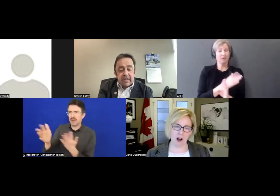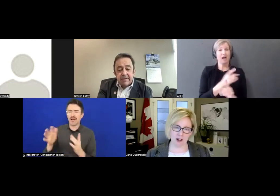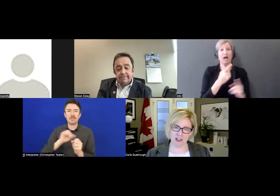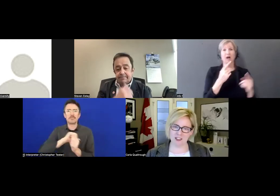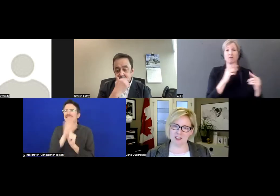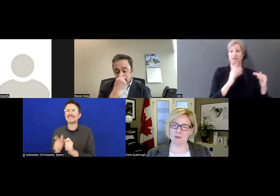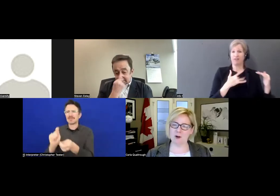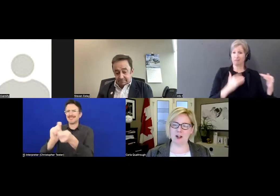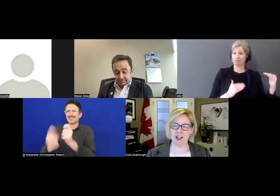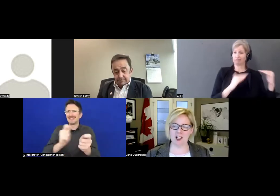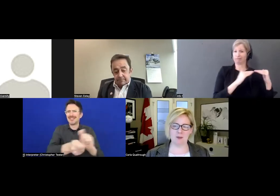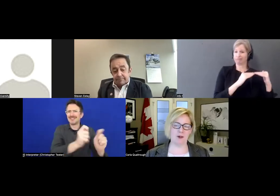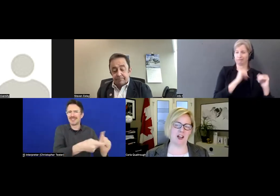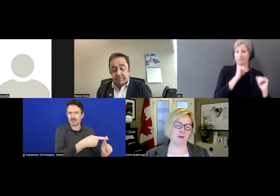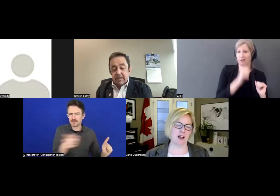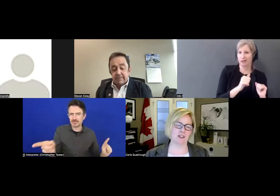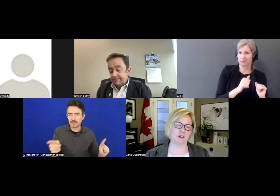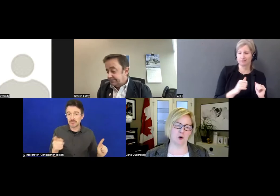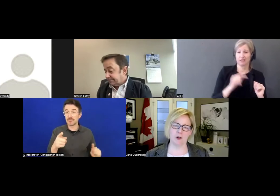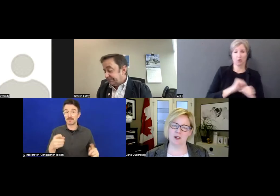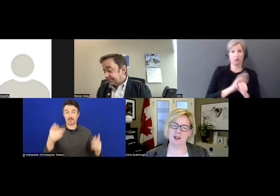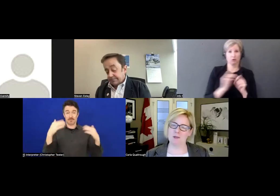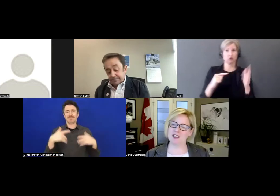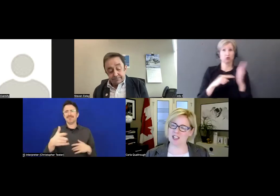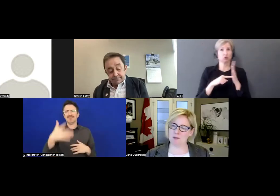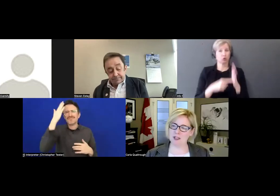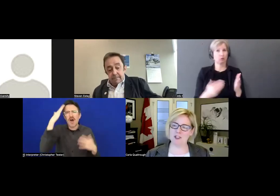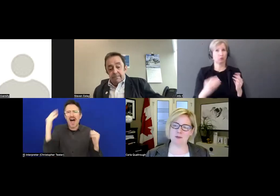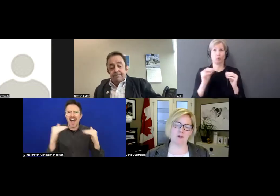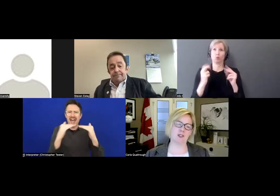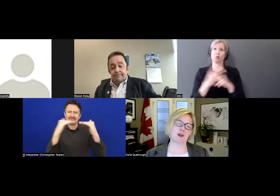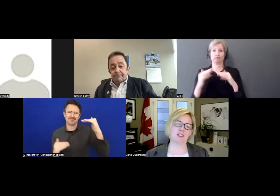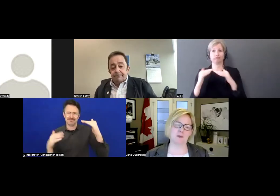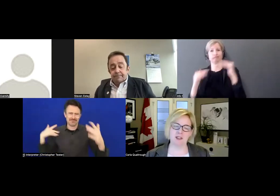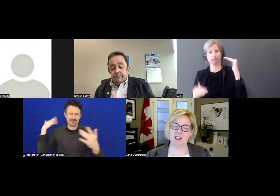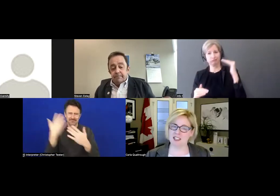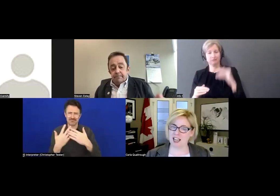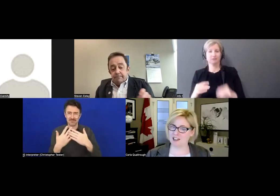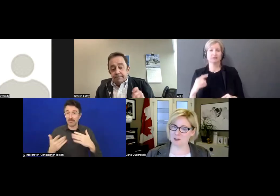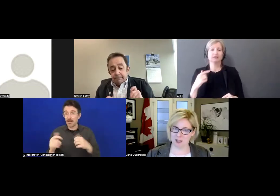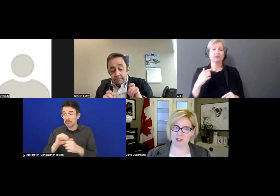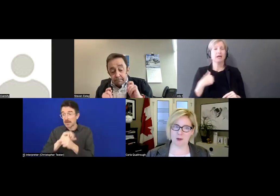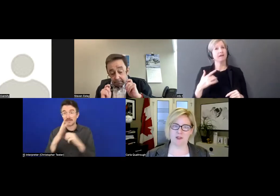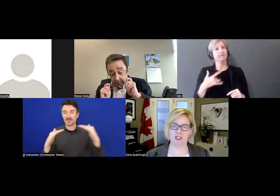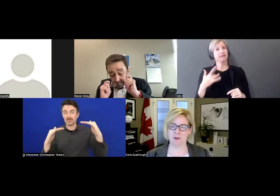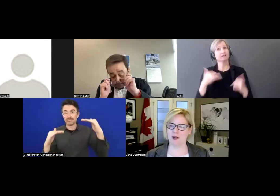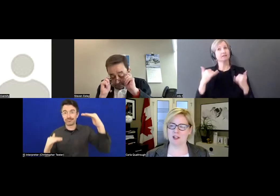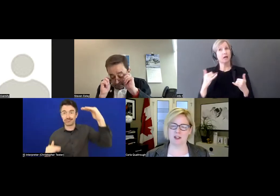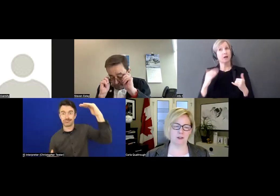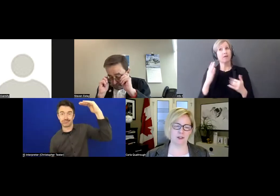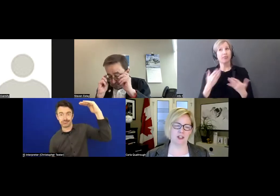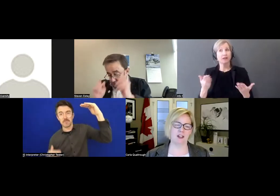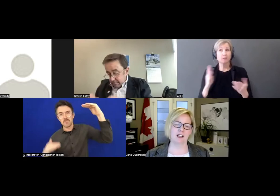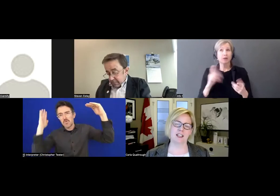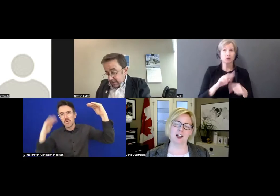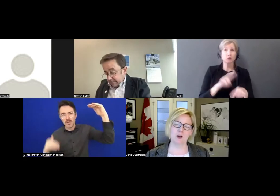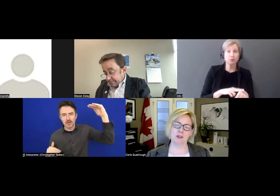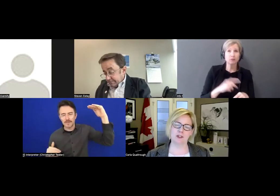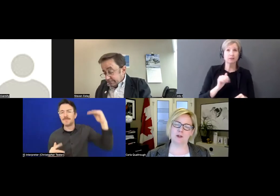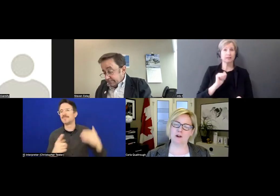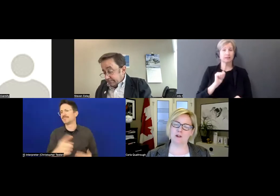I'm cautious about talking about getting back to normal because I believe it's my responsibility as Canada's Minister of Disability Inclusion